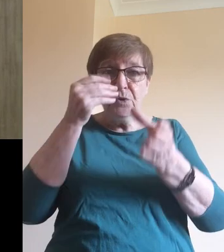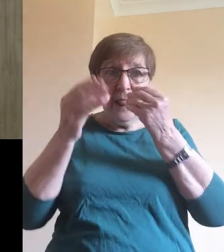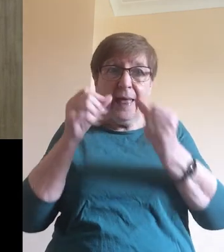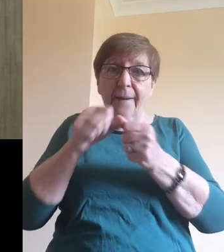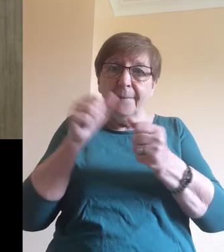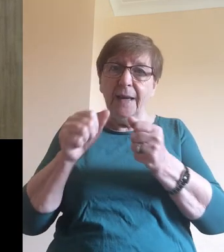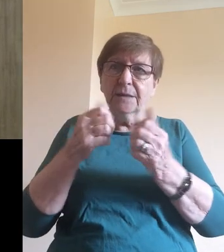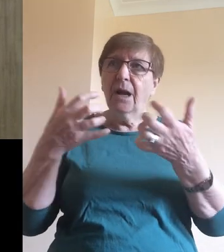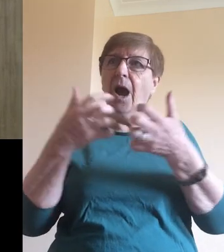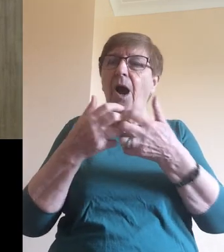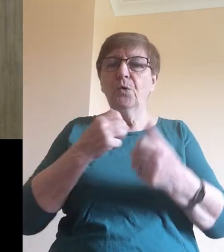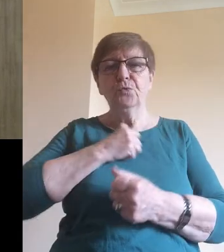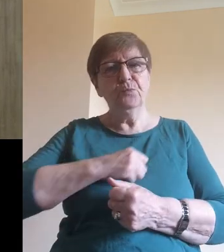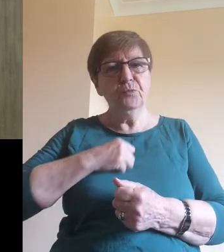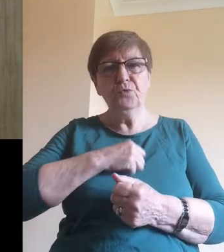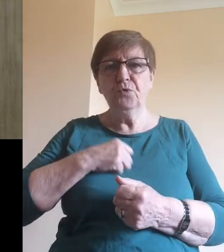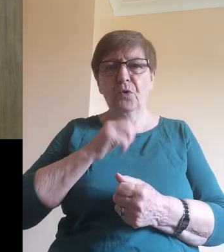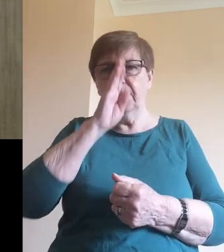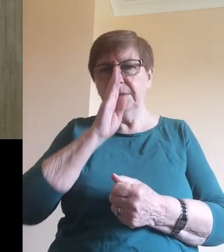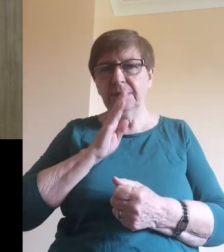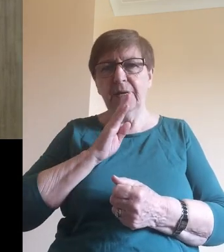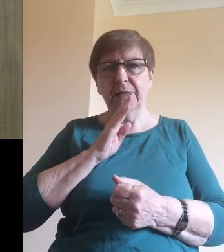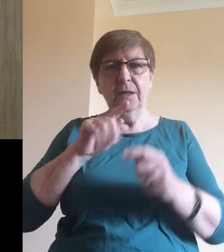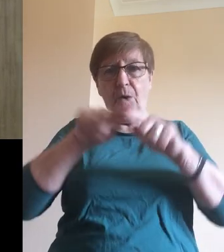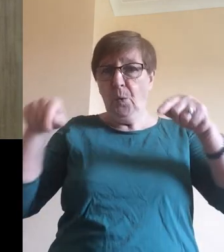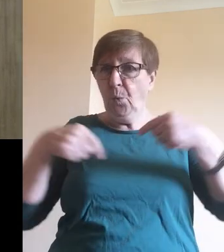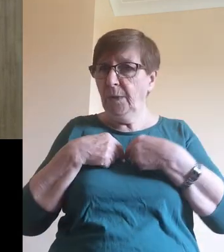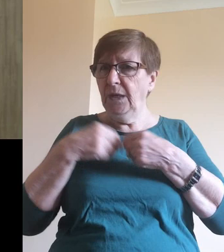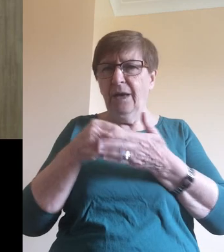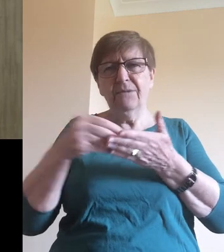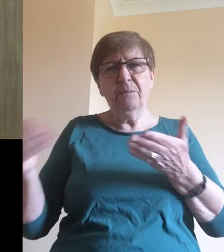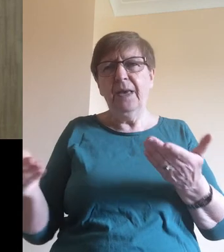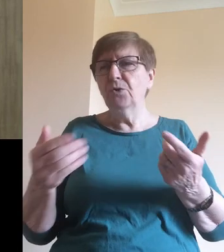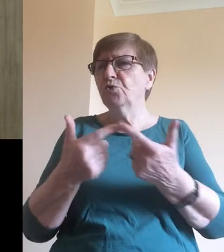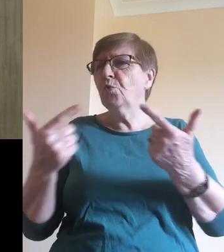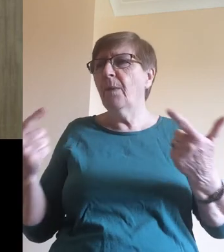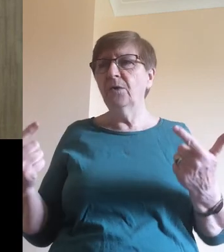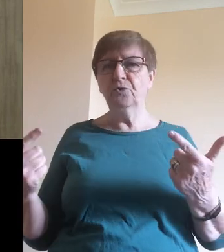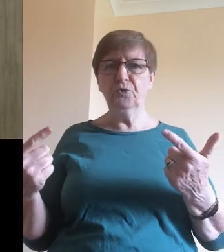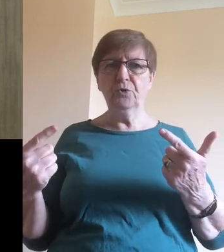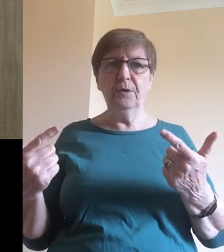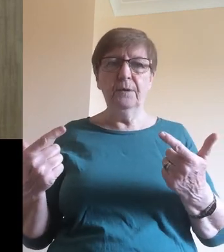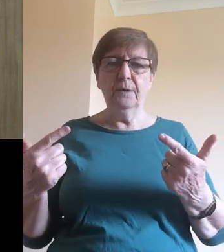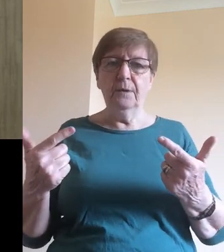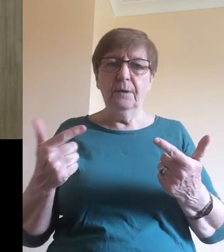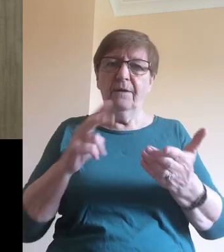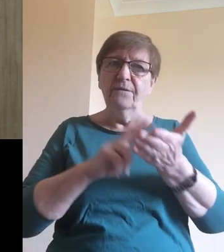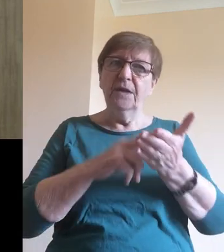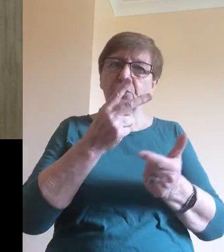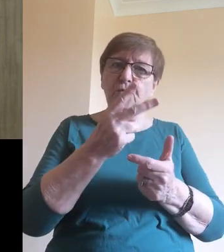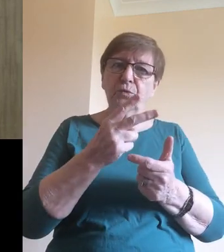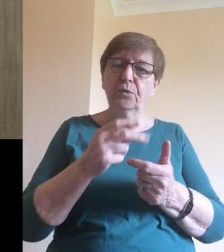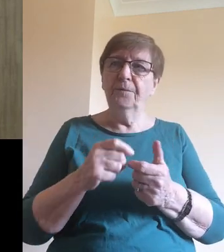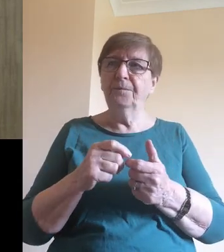to lament, because we as a society have spent so much, verse 2 of 55, Isaiah